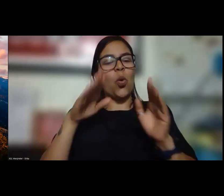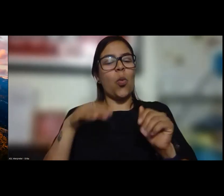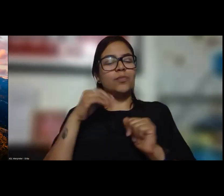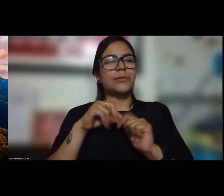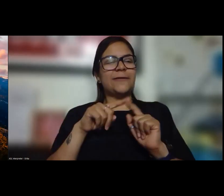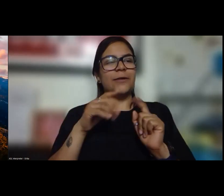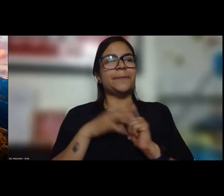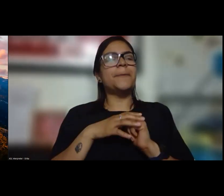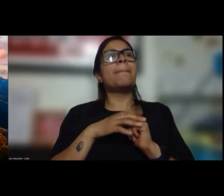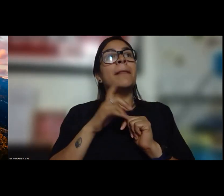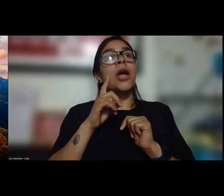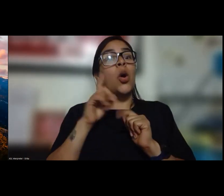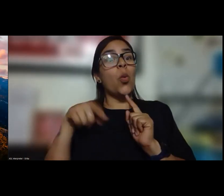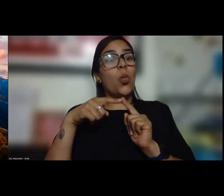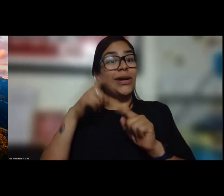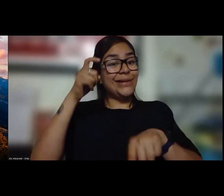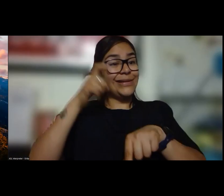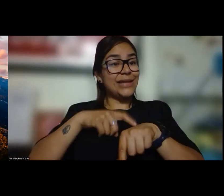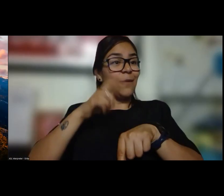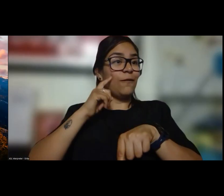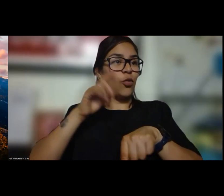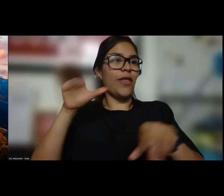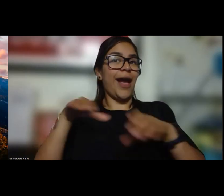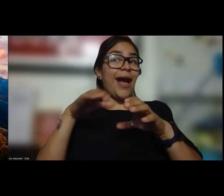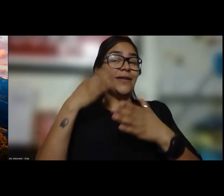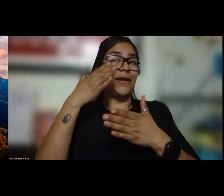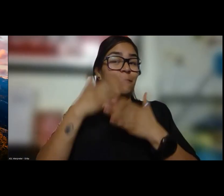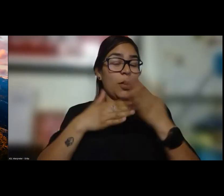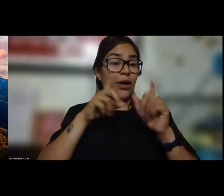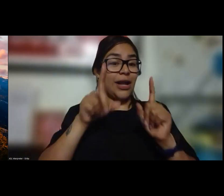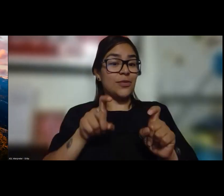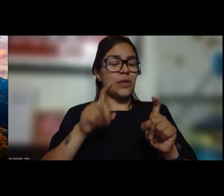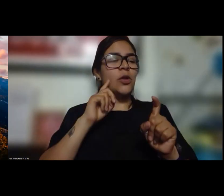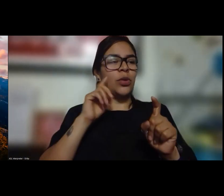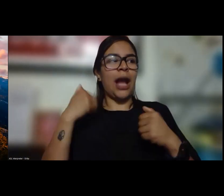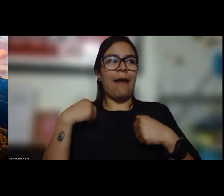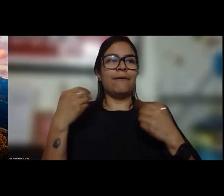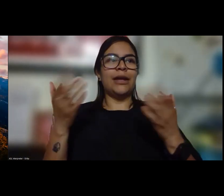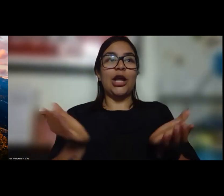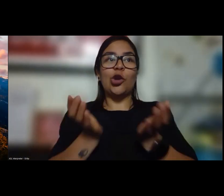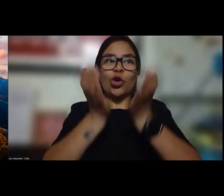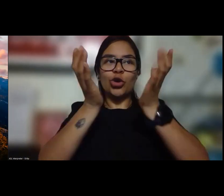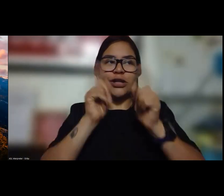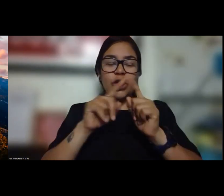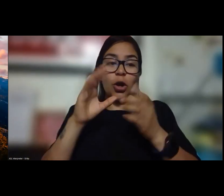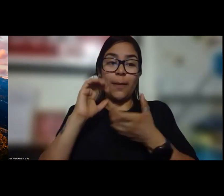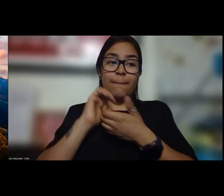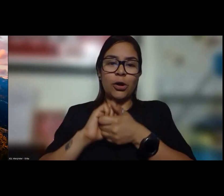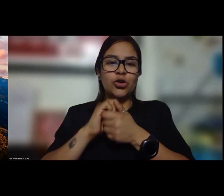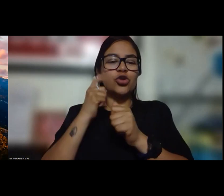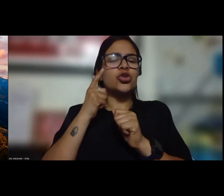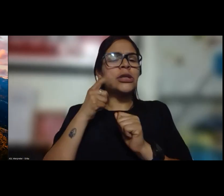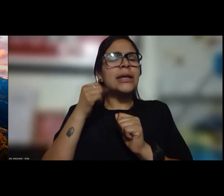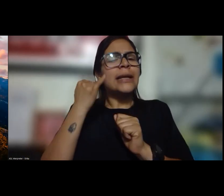it is time for the open participation for this particular survey, we have encouraged our AAA partners to be able to, in